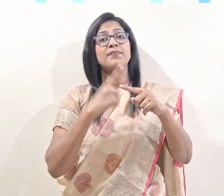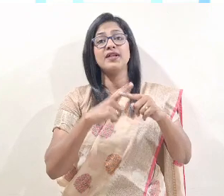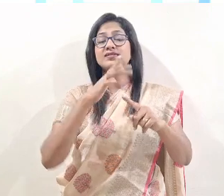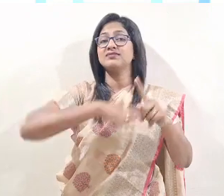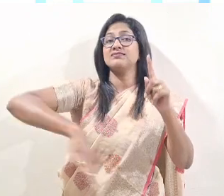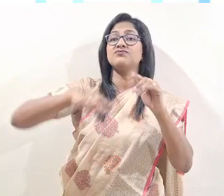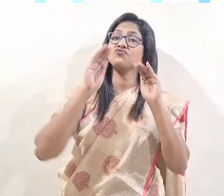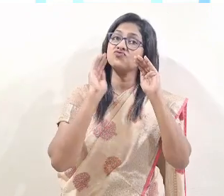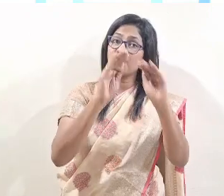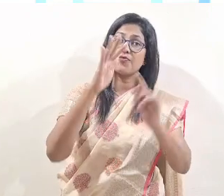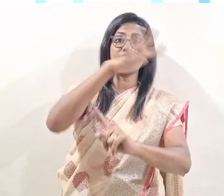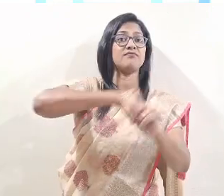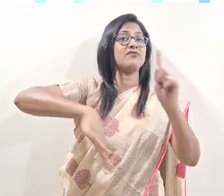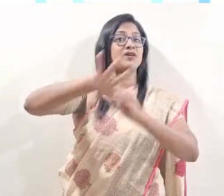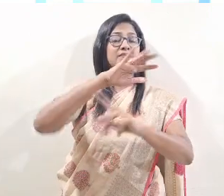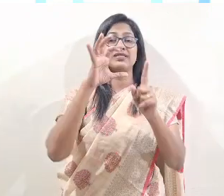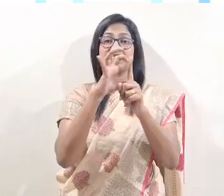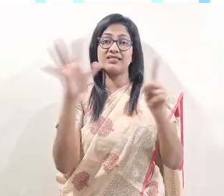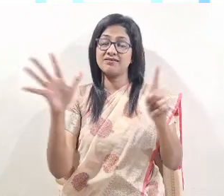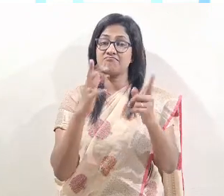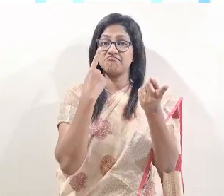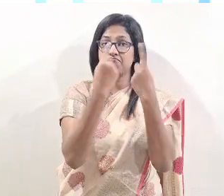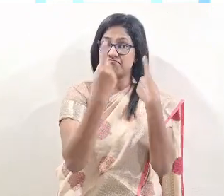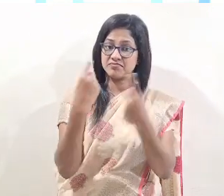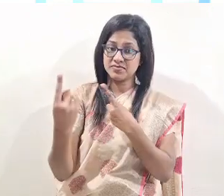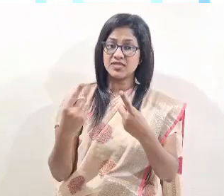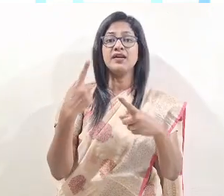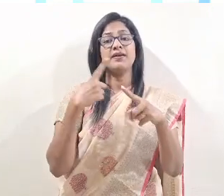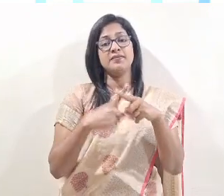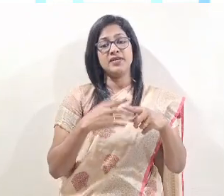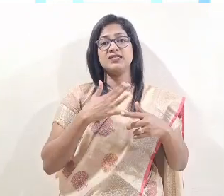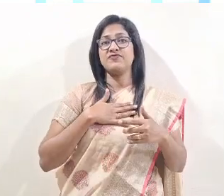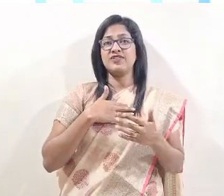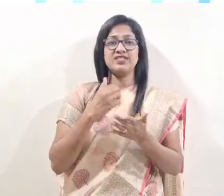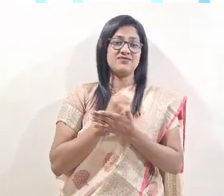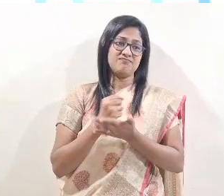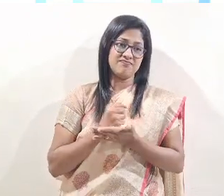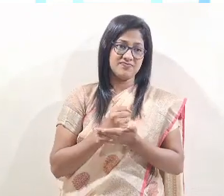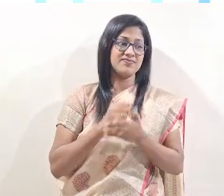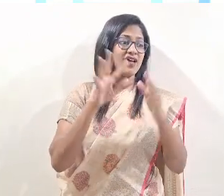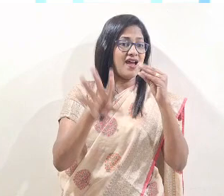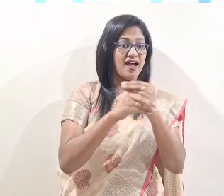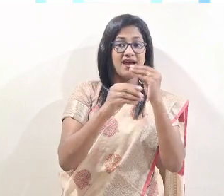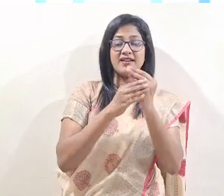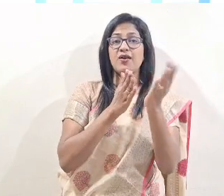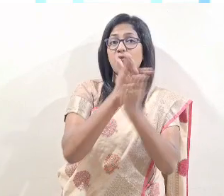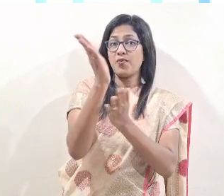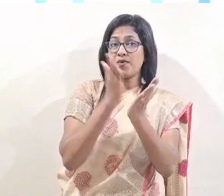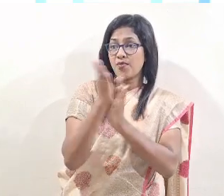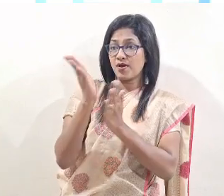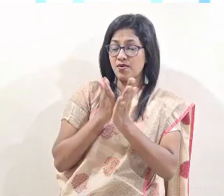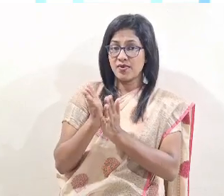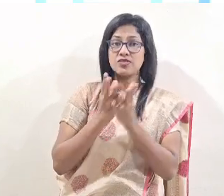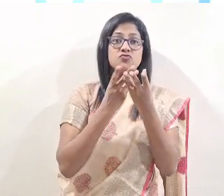risk analysis, and we are very much willing to finance additional measures wherever